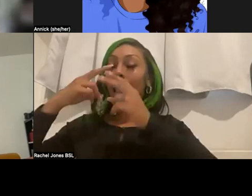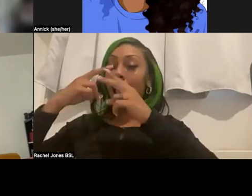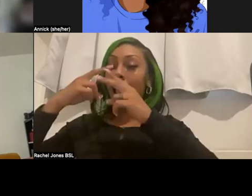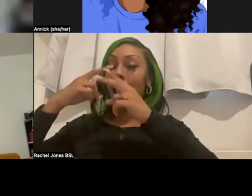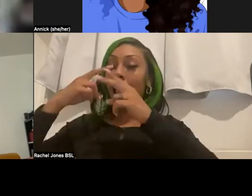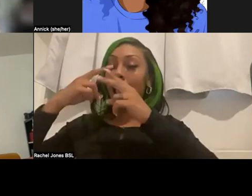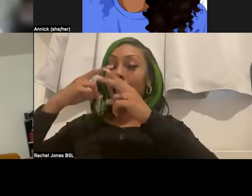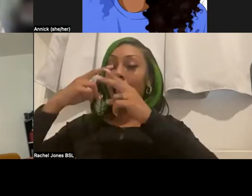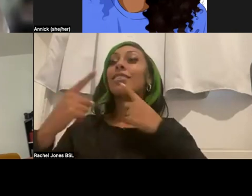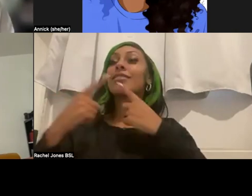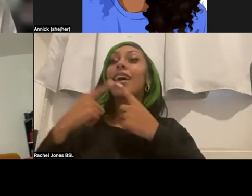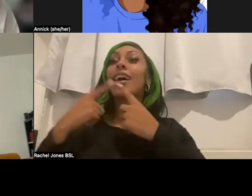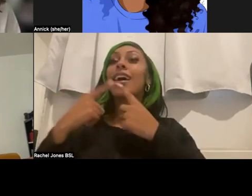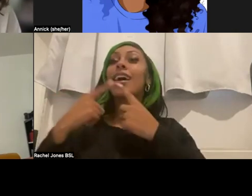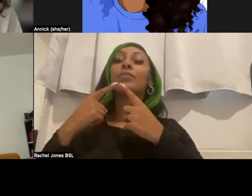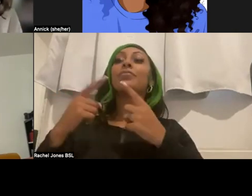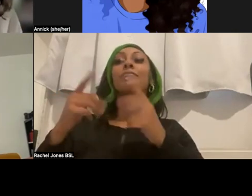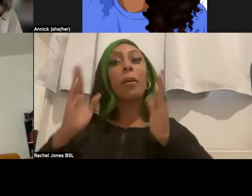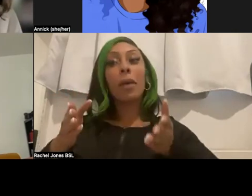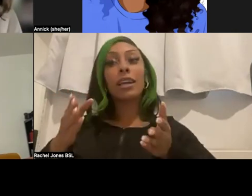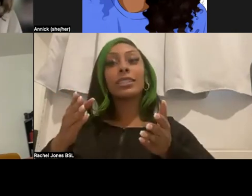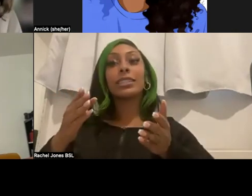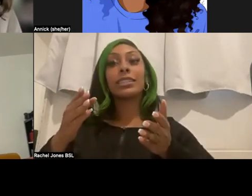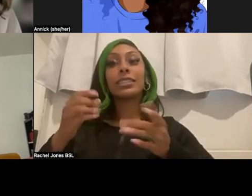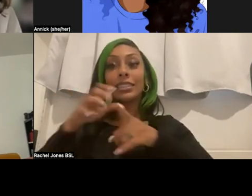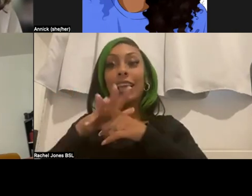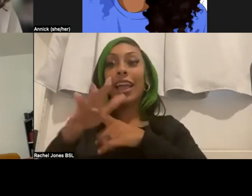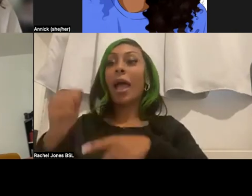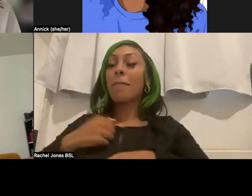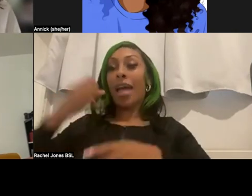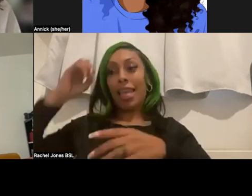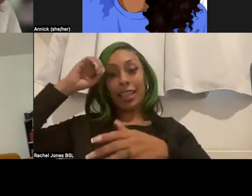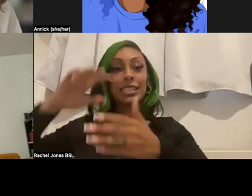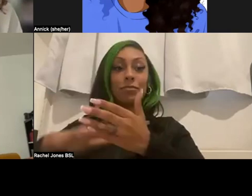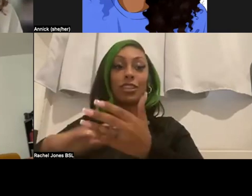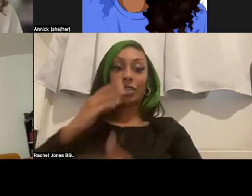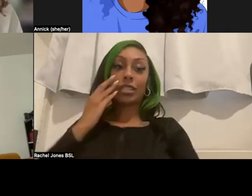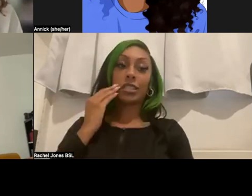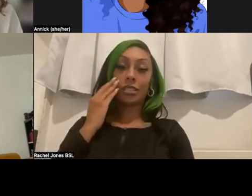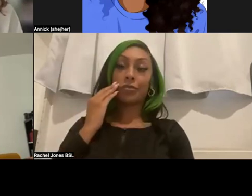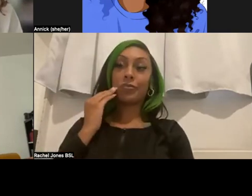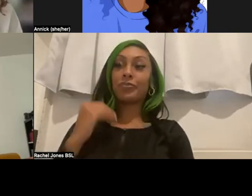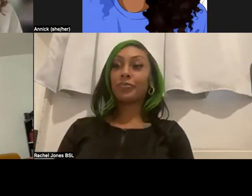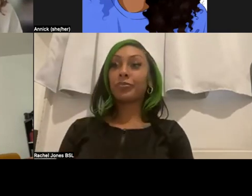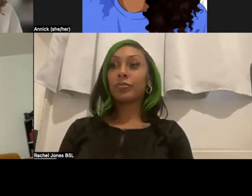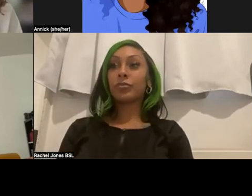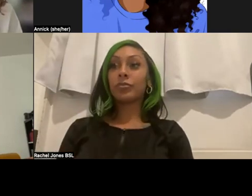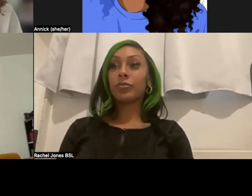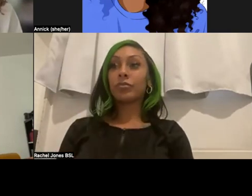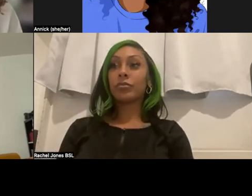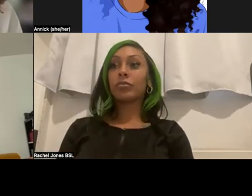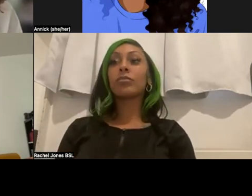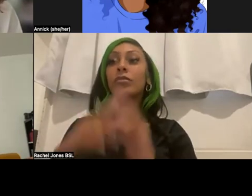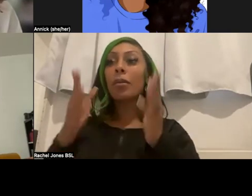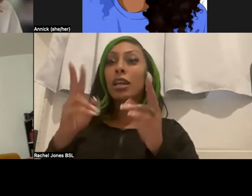data must necessarily be inflected by my lived experiences. It is also crucial to observe